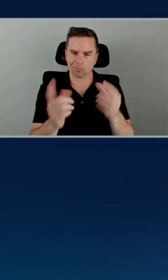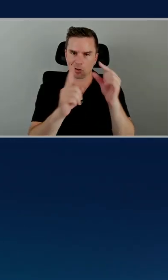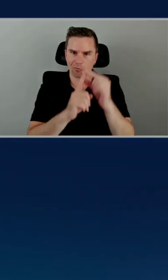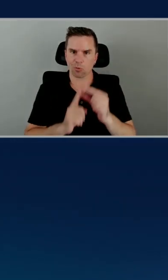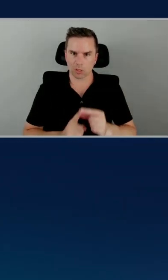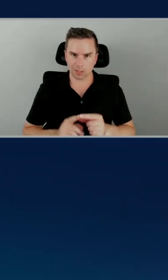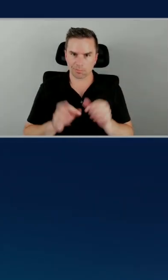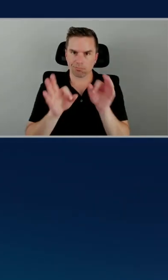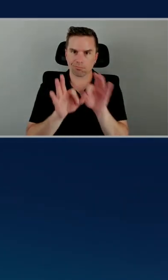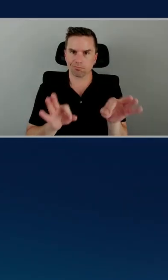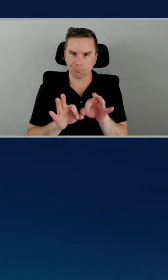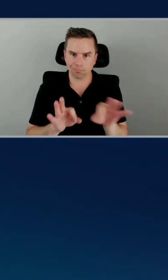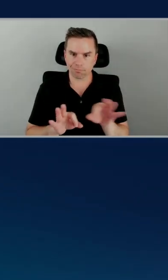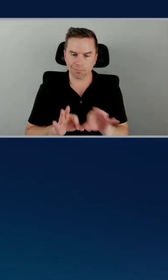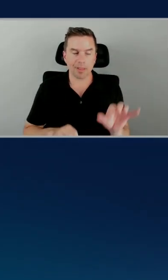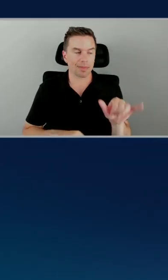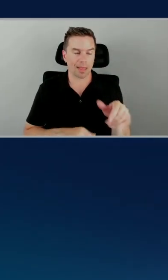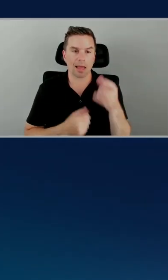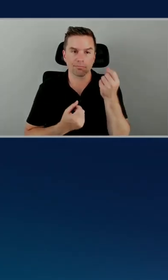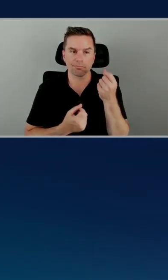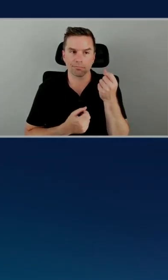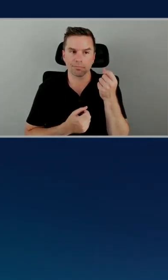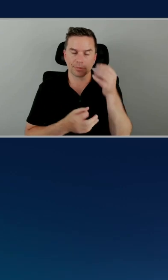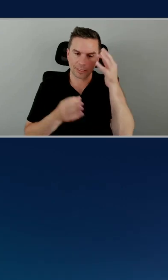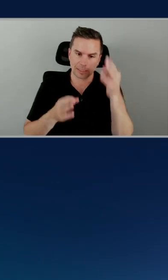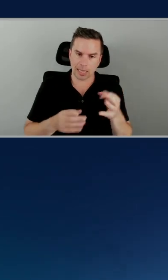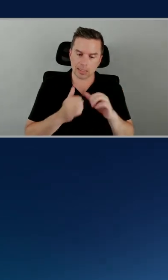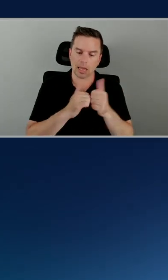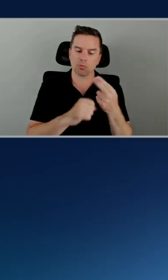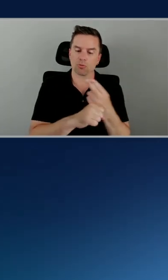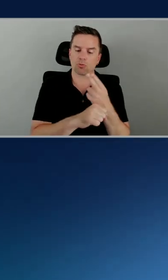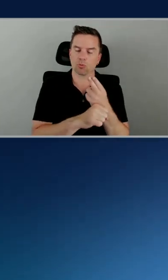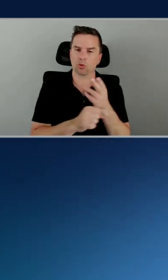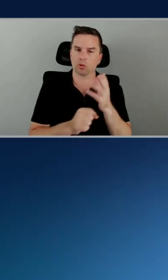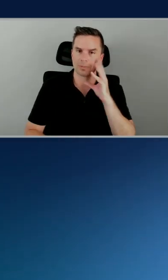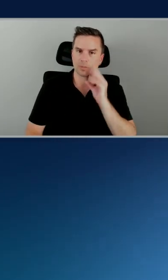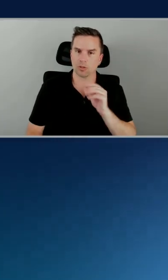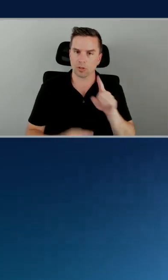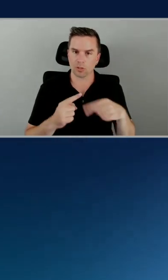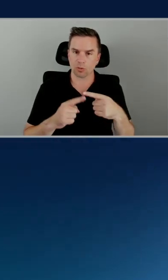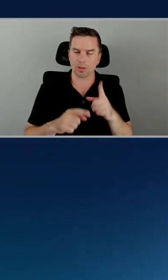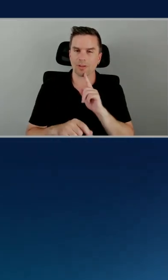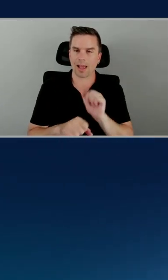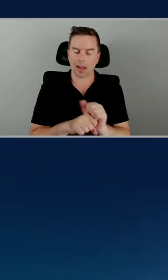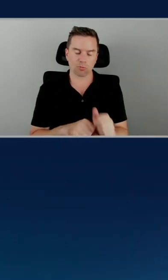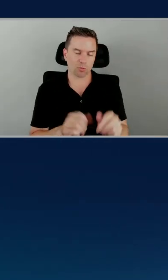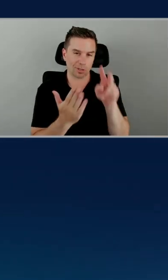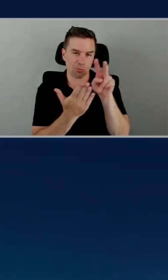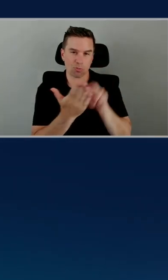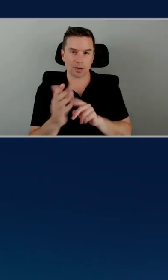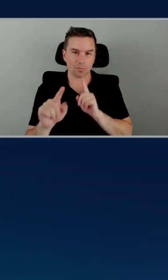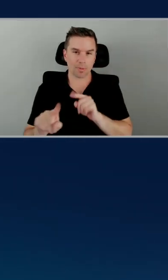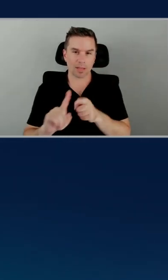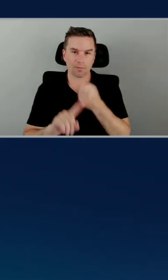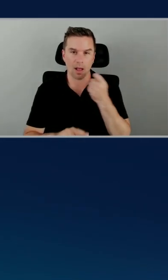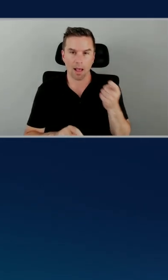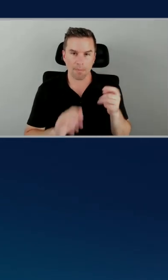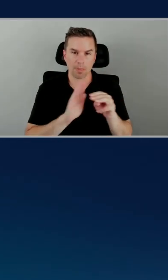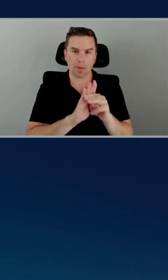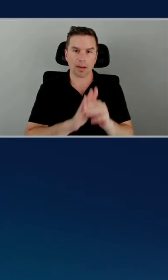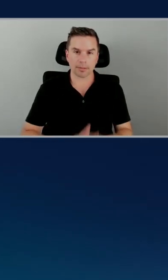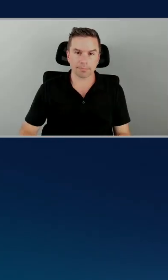that actually decides how is the user experience when they're actually consuming that response from the model. Right? Yeah, I was going to say, Sunita, to